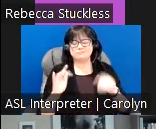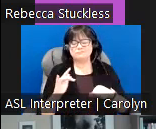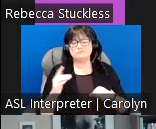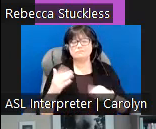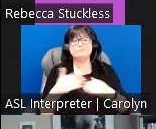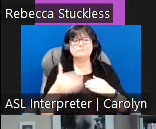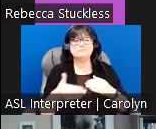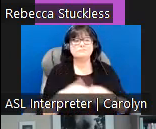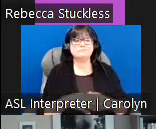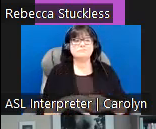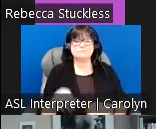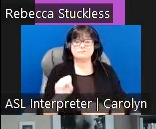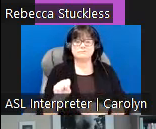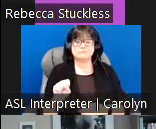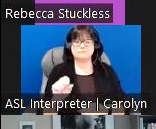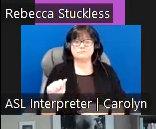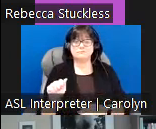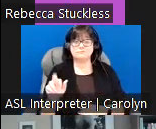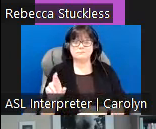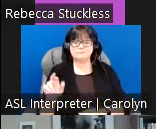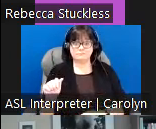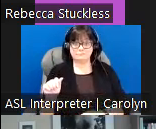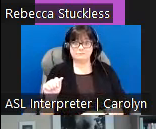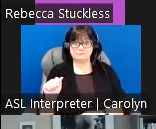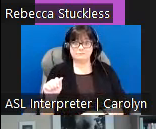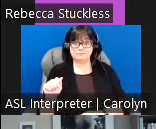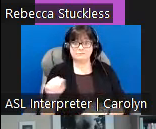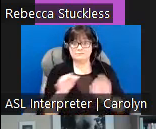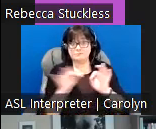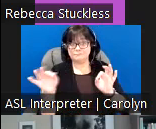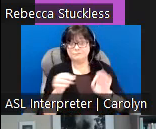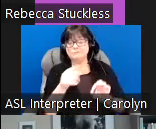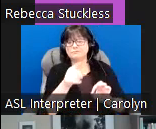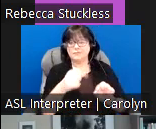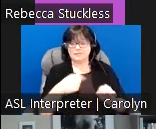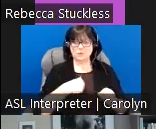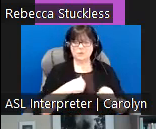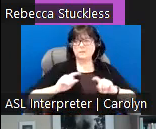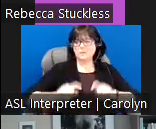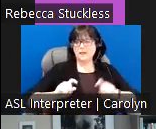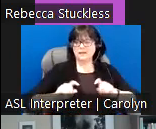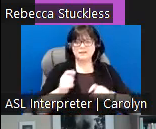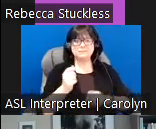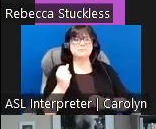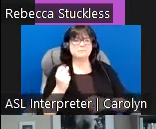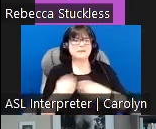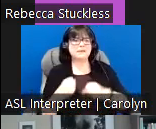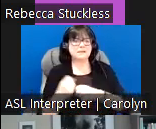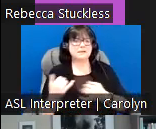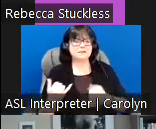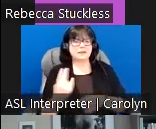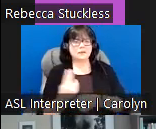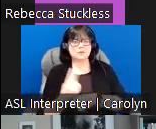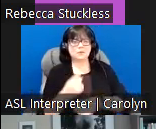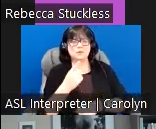So the SARA is something that our agency has been piloting for a number of years now already. It was initially designed to